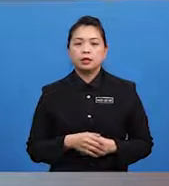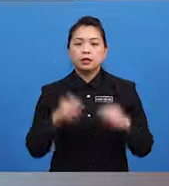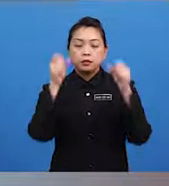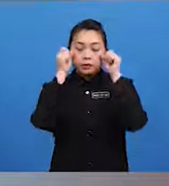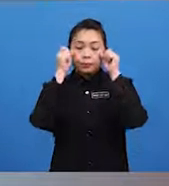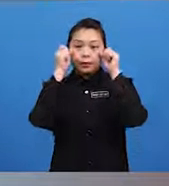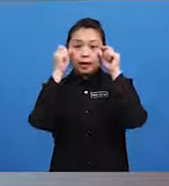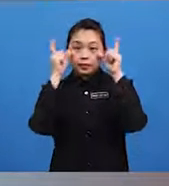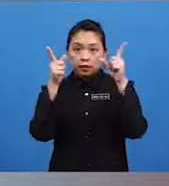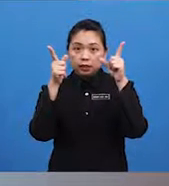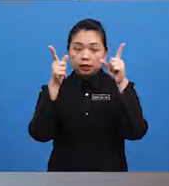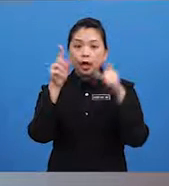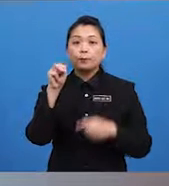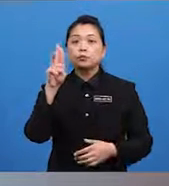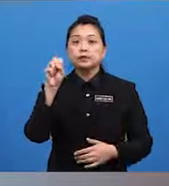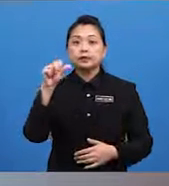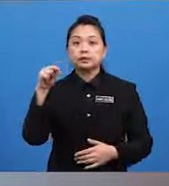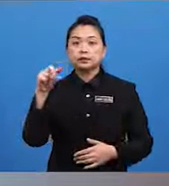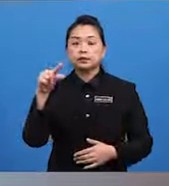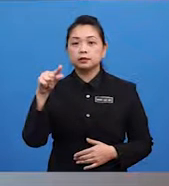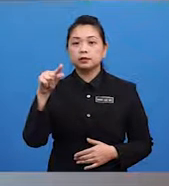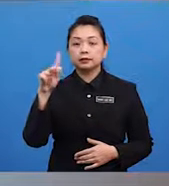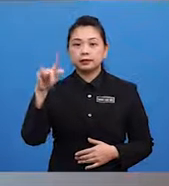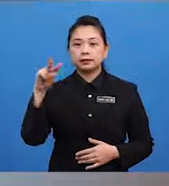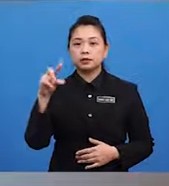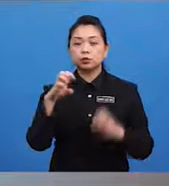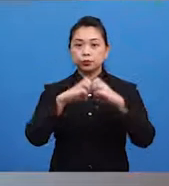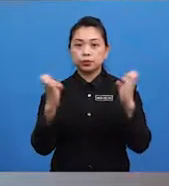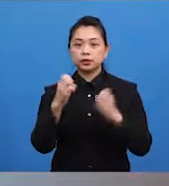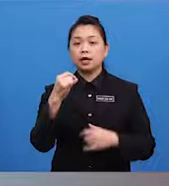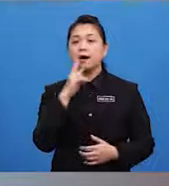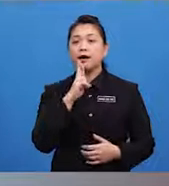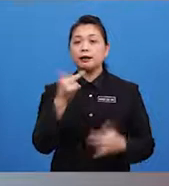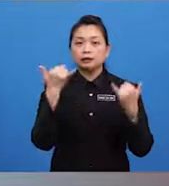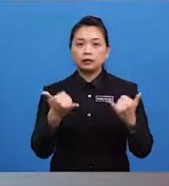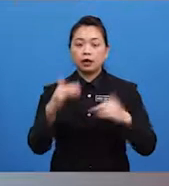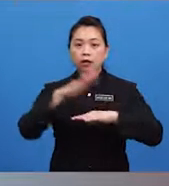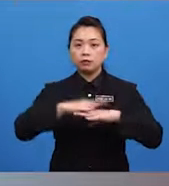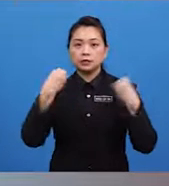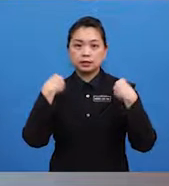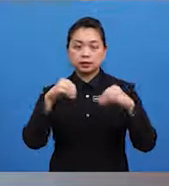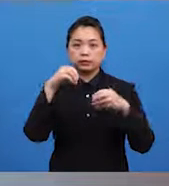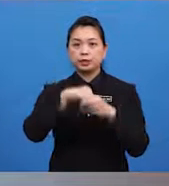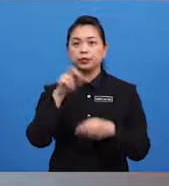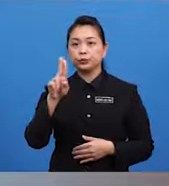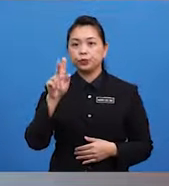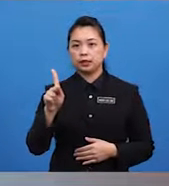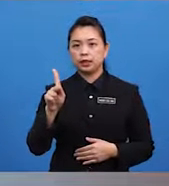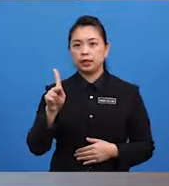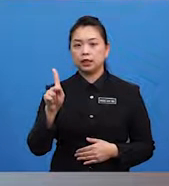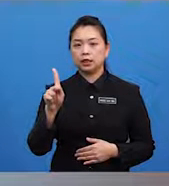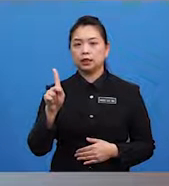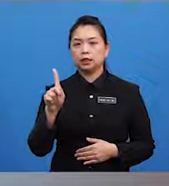Surprisingly, Musang King durians are now on sale in the United Kingdom, UK.